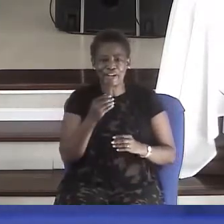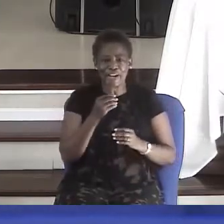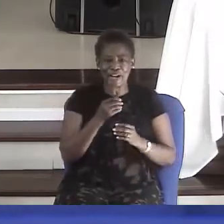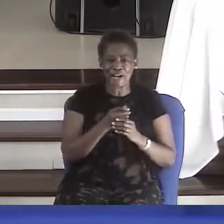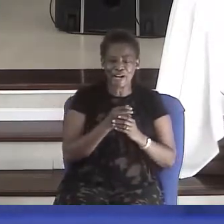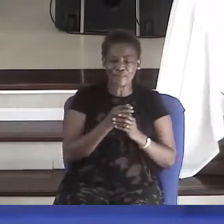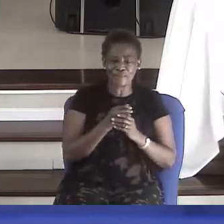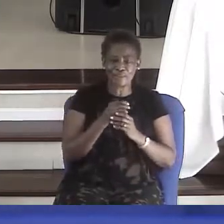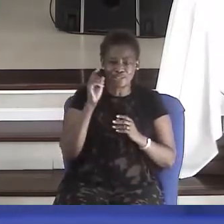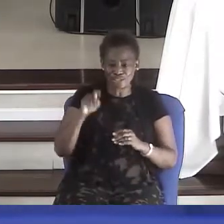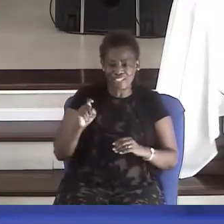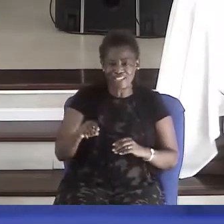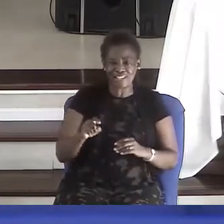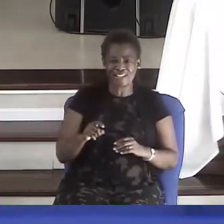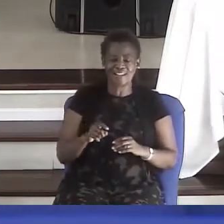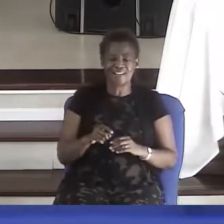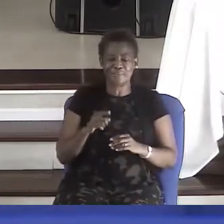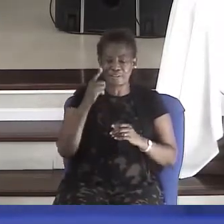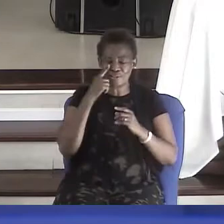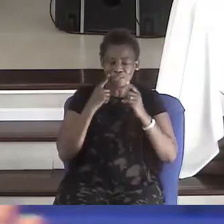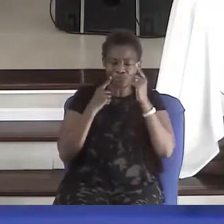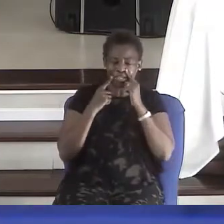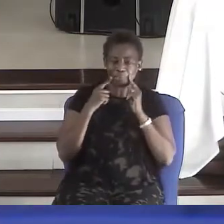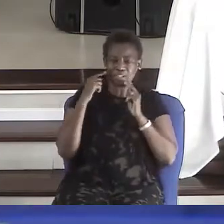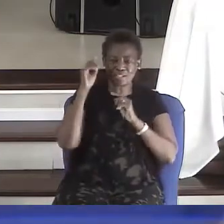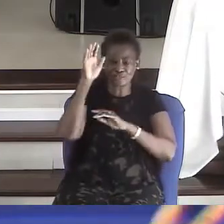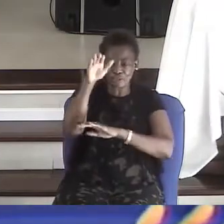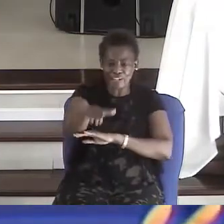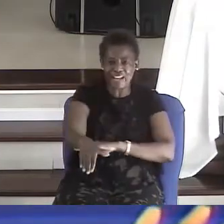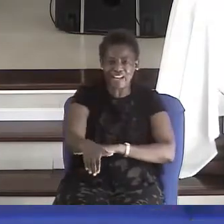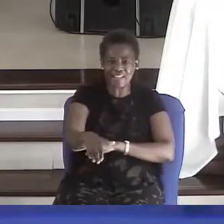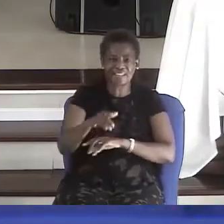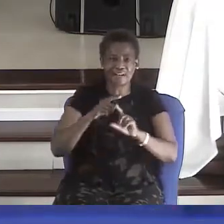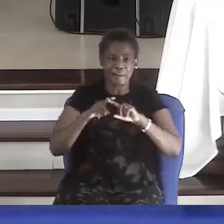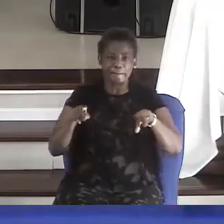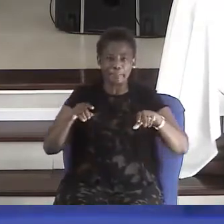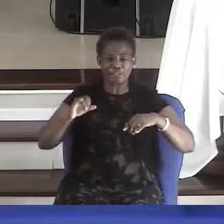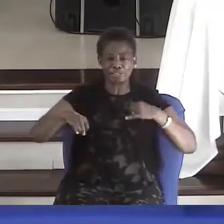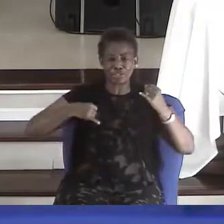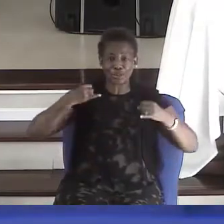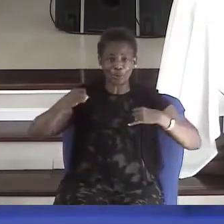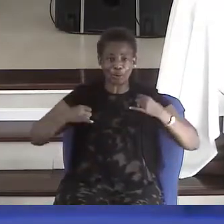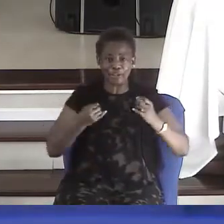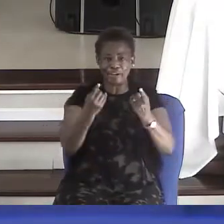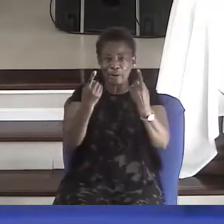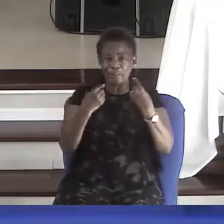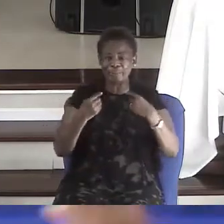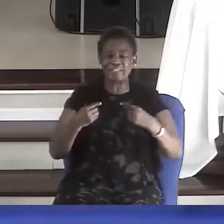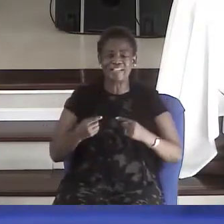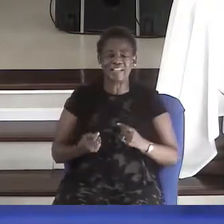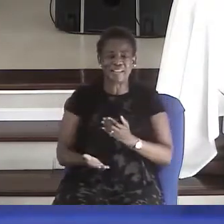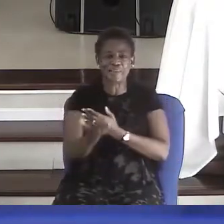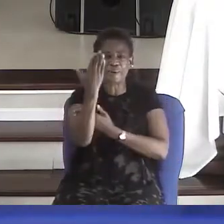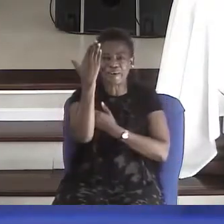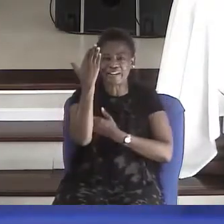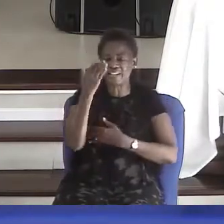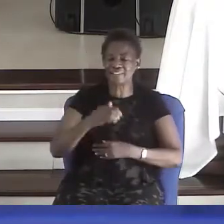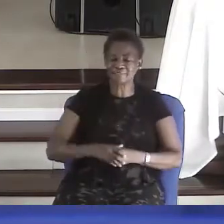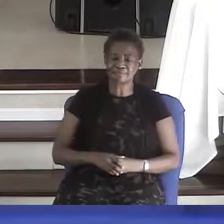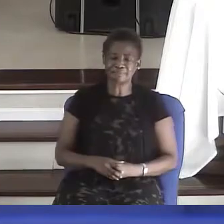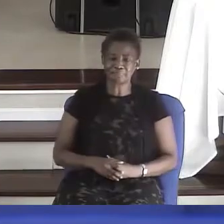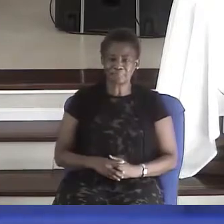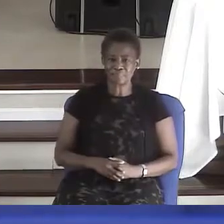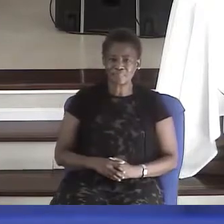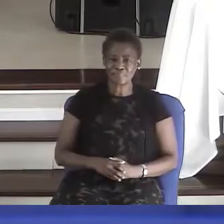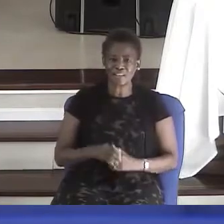the morning. And we notice his praise was for deliverance, and that his praise was a review of the